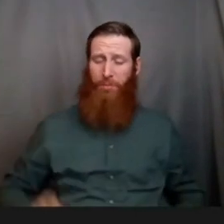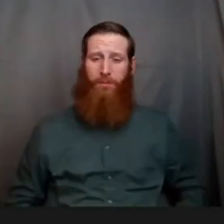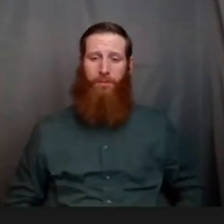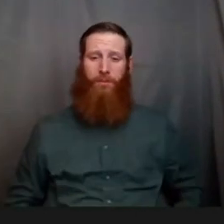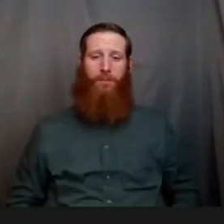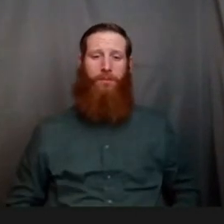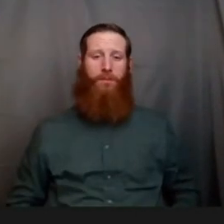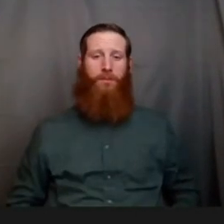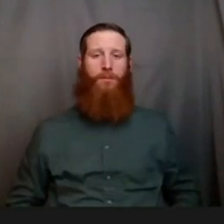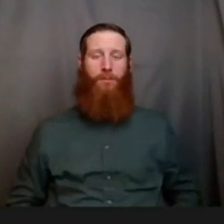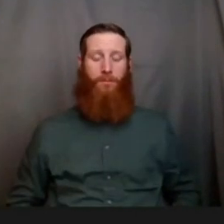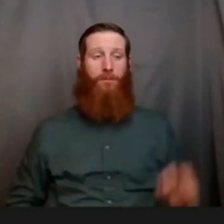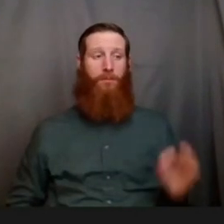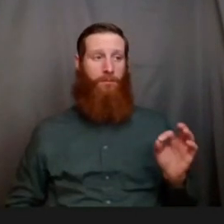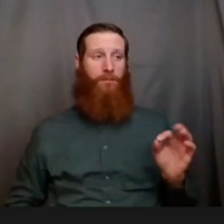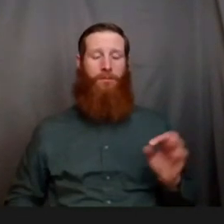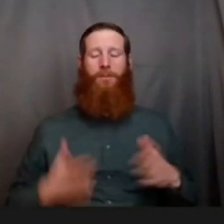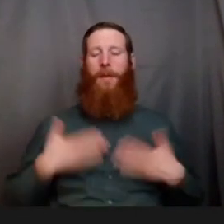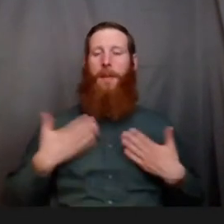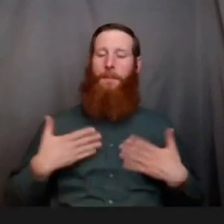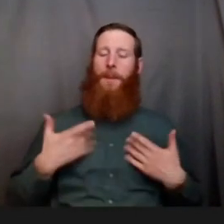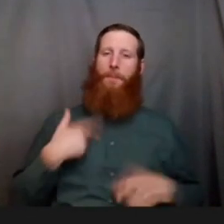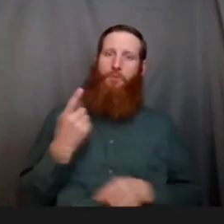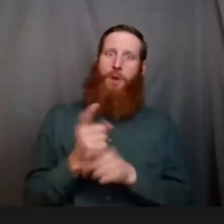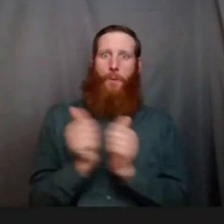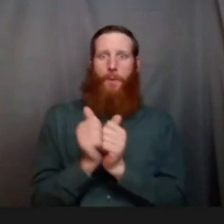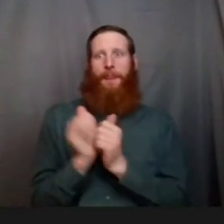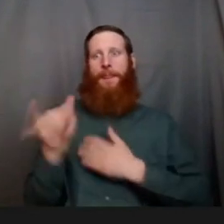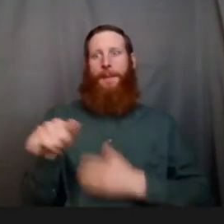Yep, good. I'm glad I'm right on that.